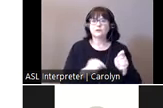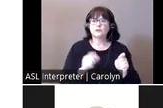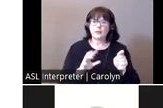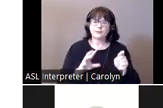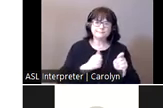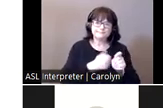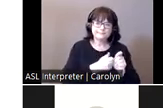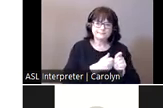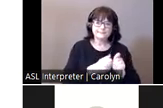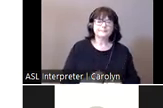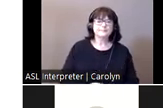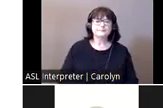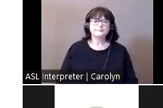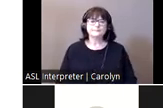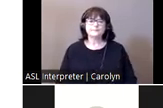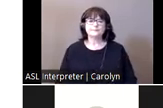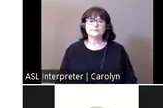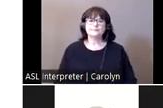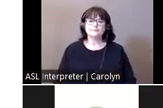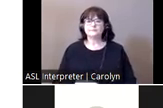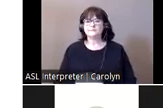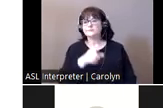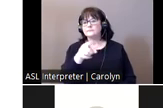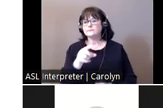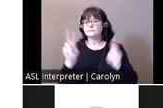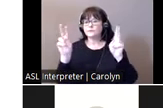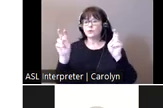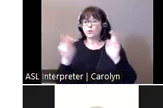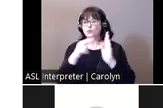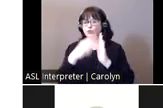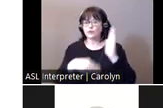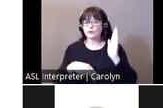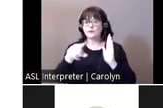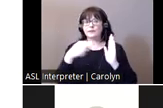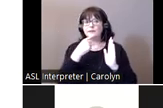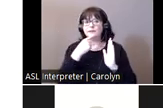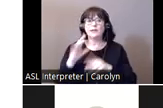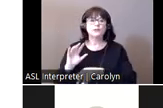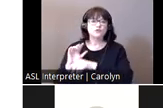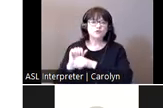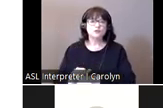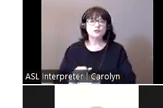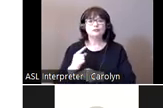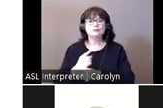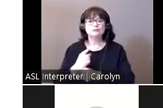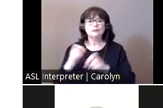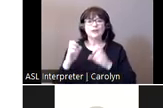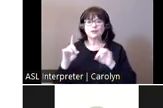traditional education system, reading off of the quote here, and the digital economy were operating at different